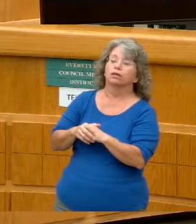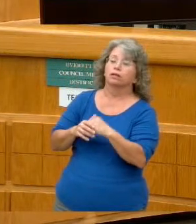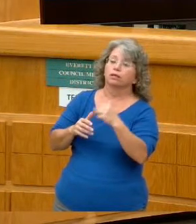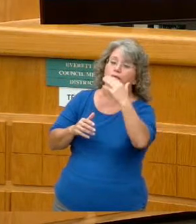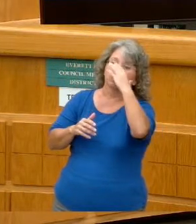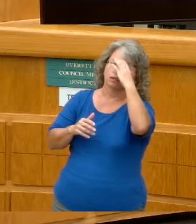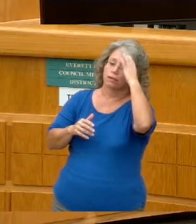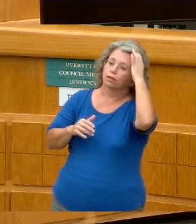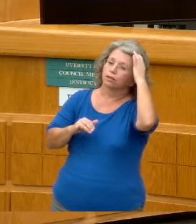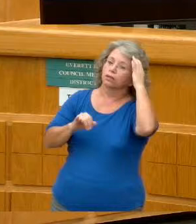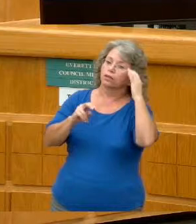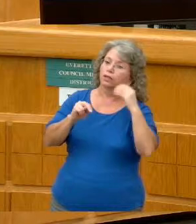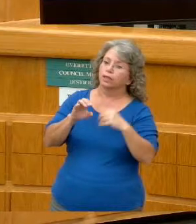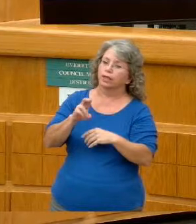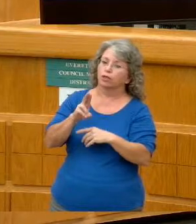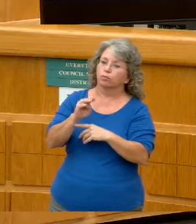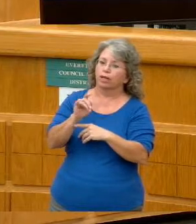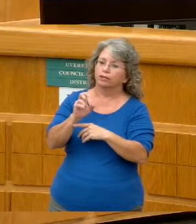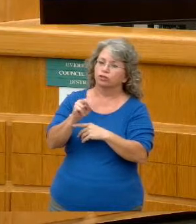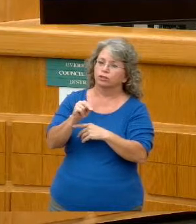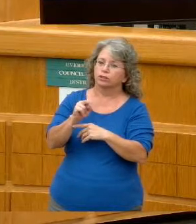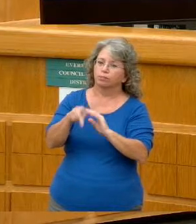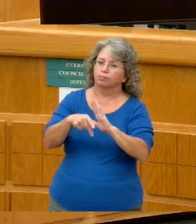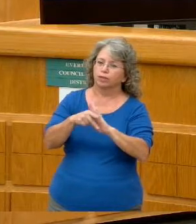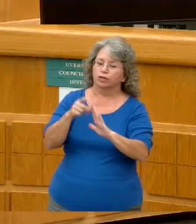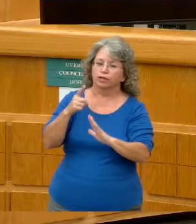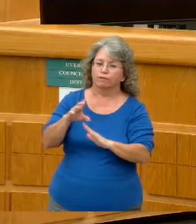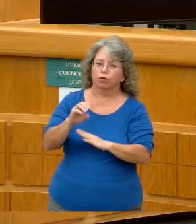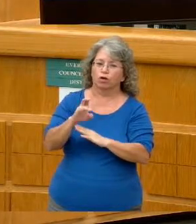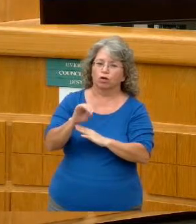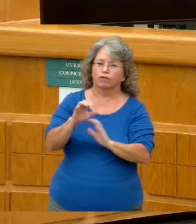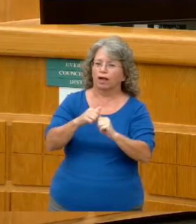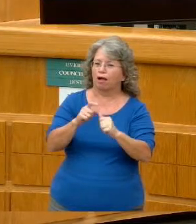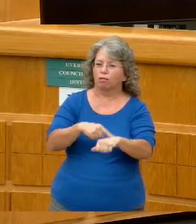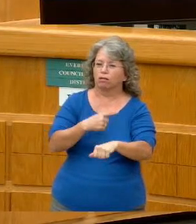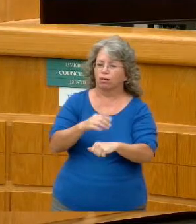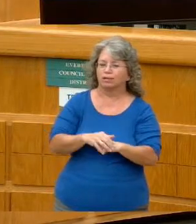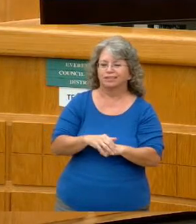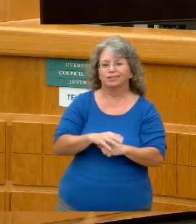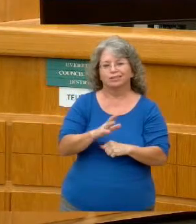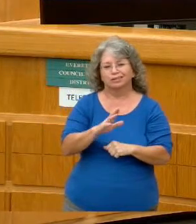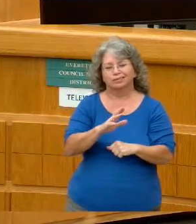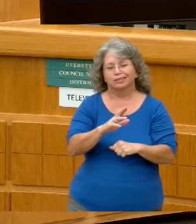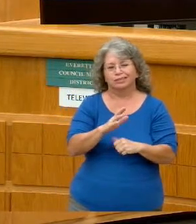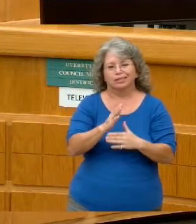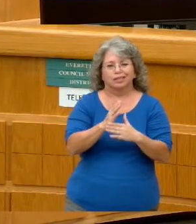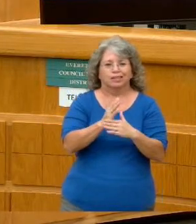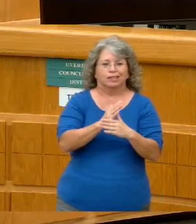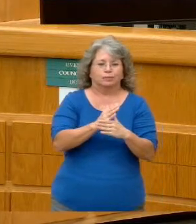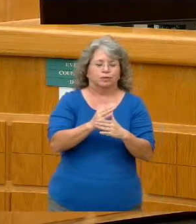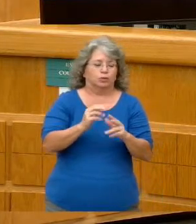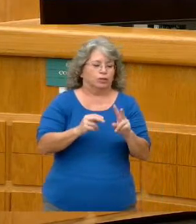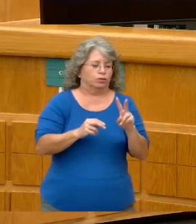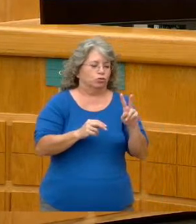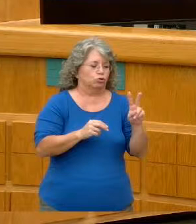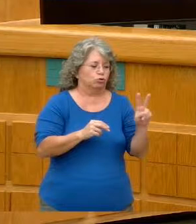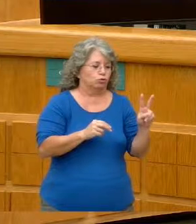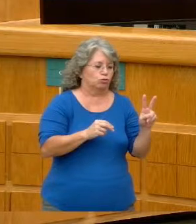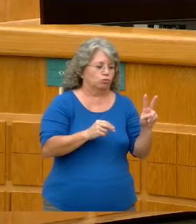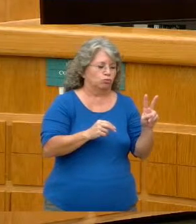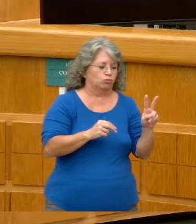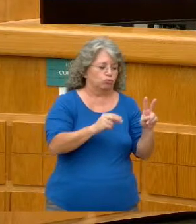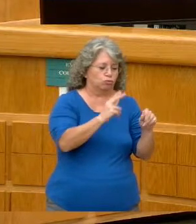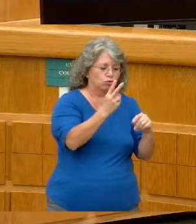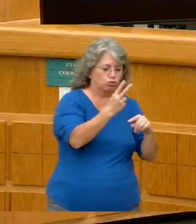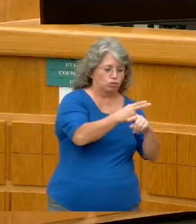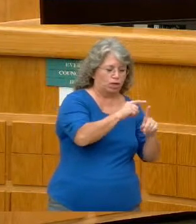period for COVID. How long is that typically? Usually typically it's between 2 to 14 days is what they